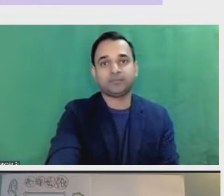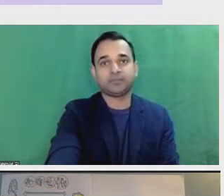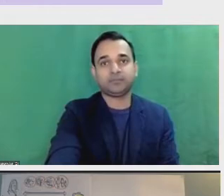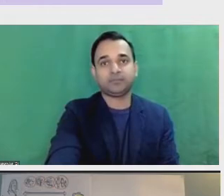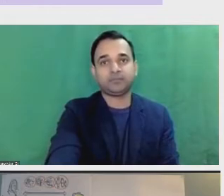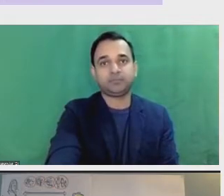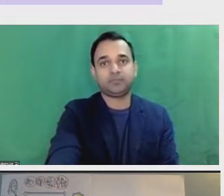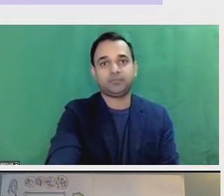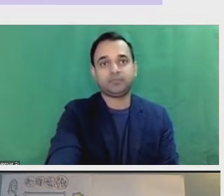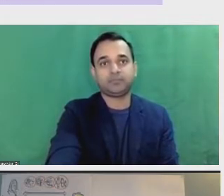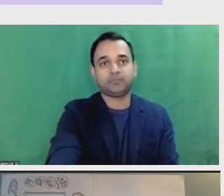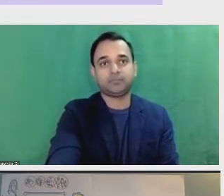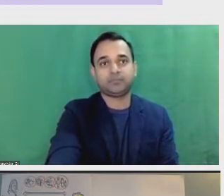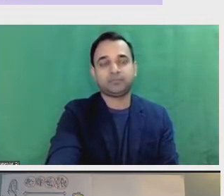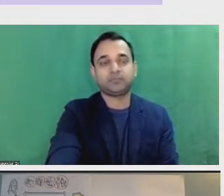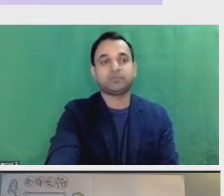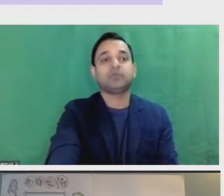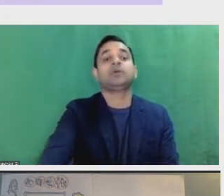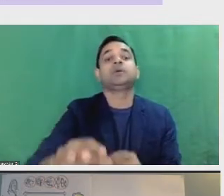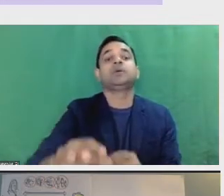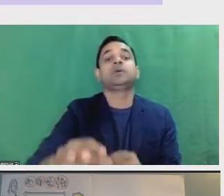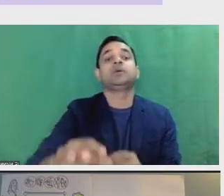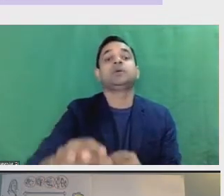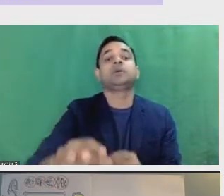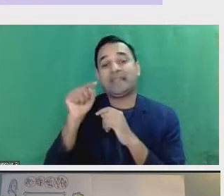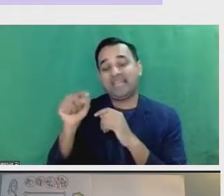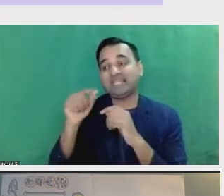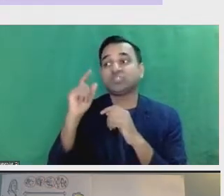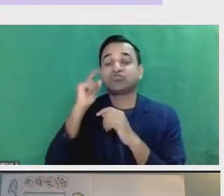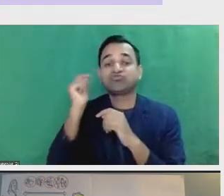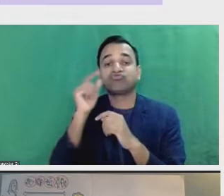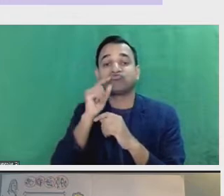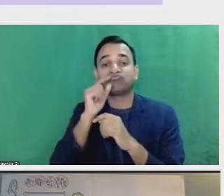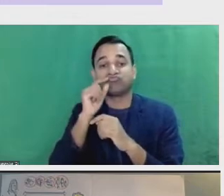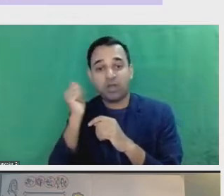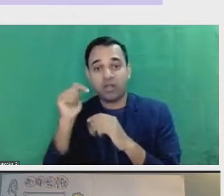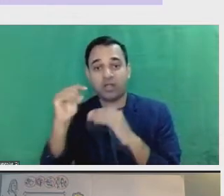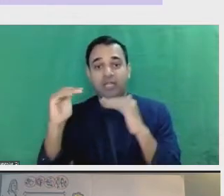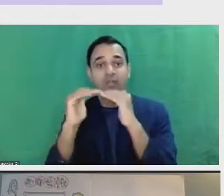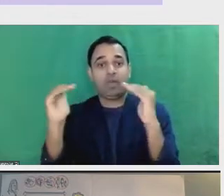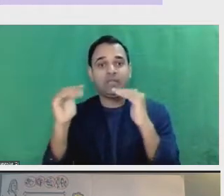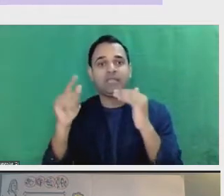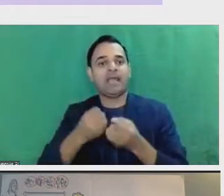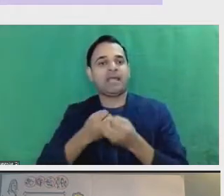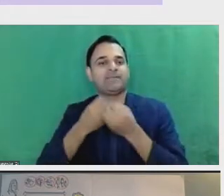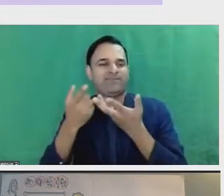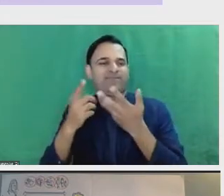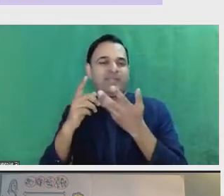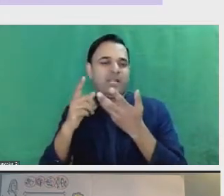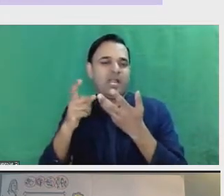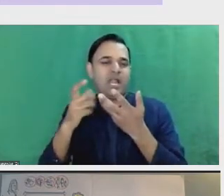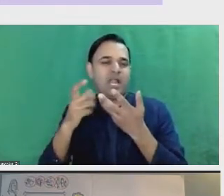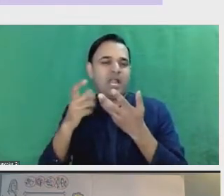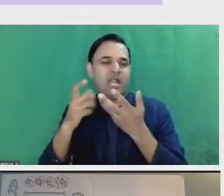expression of gender. And then we want a world that leaves nobody behind. Why do we want that? We want that because